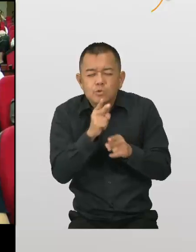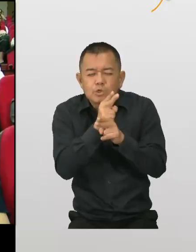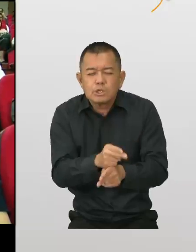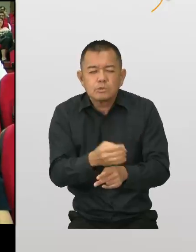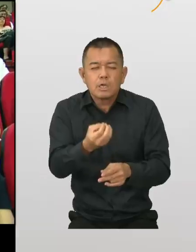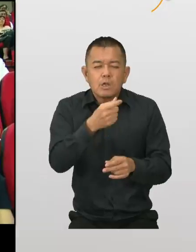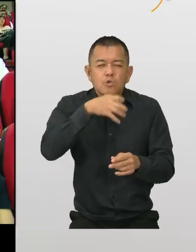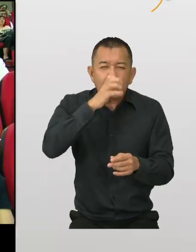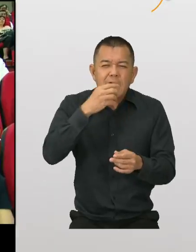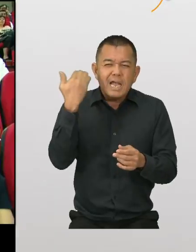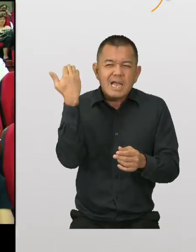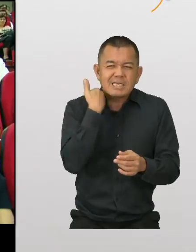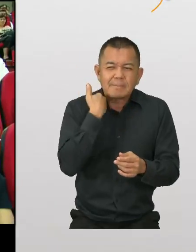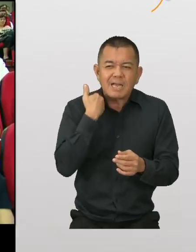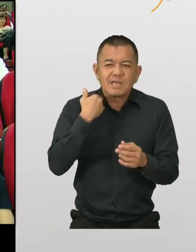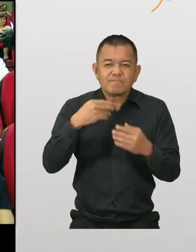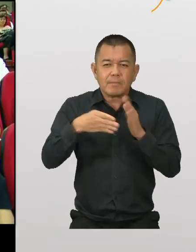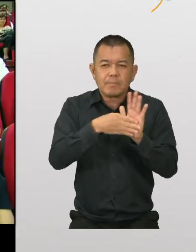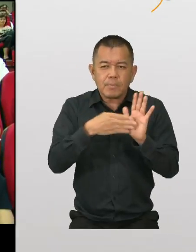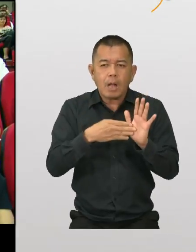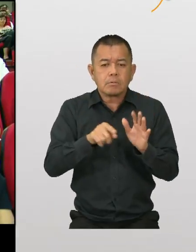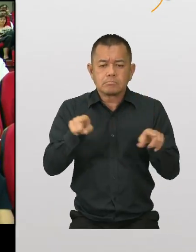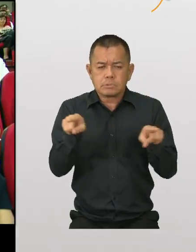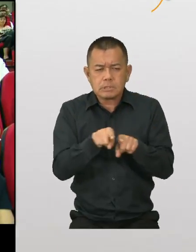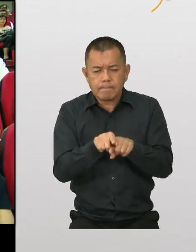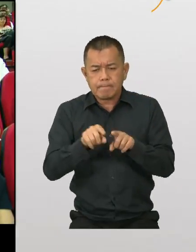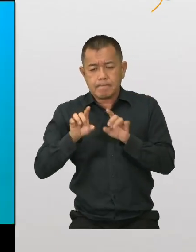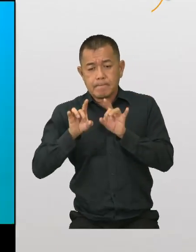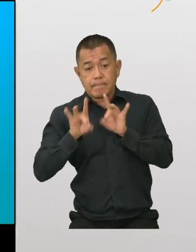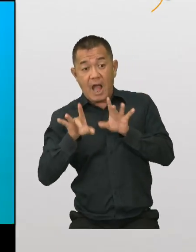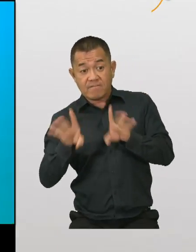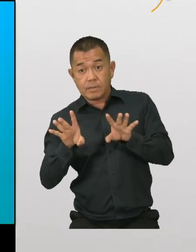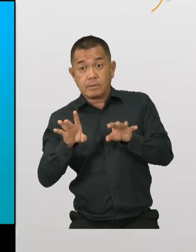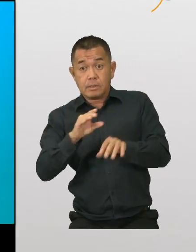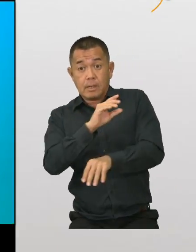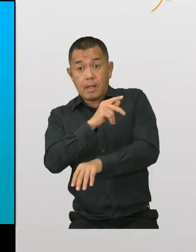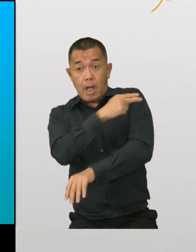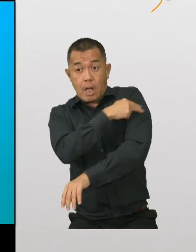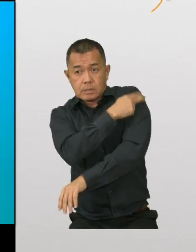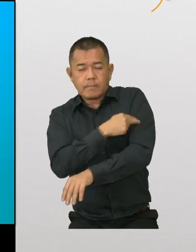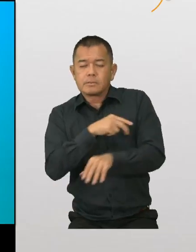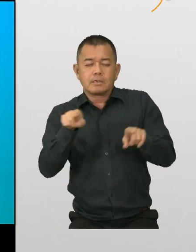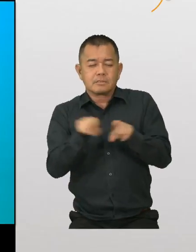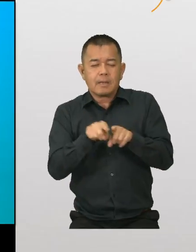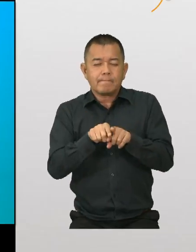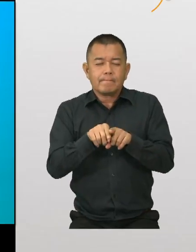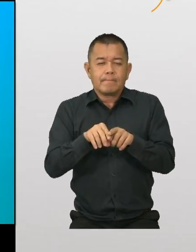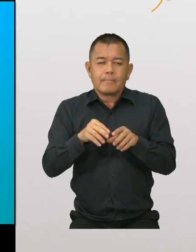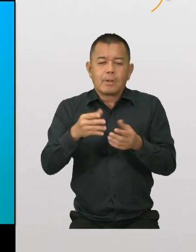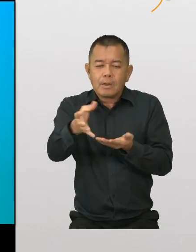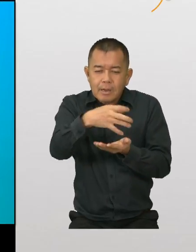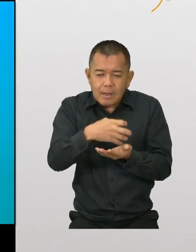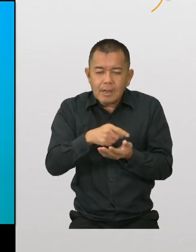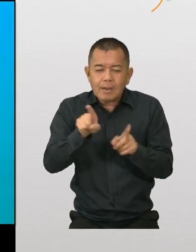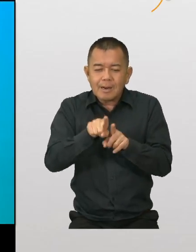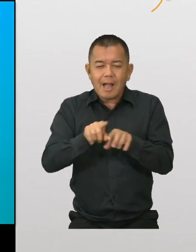very difficult for them to change the brands of infant formula. Some private hospitals are also adopting this